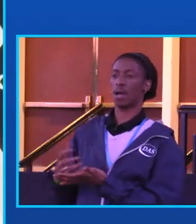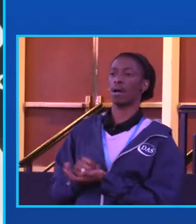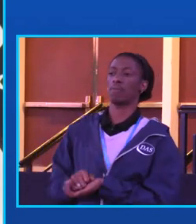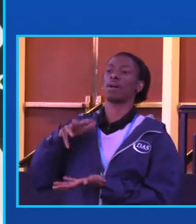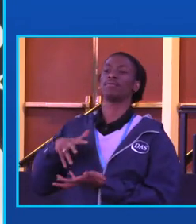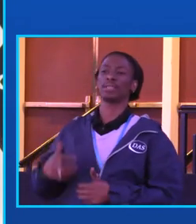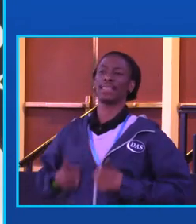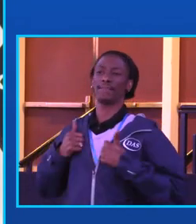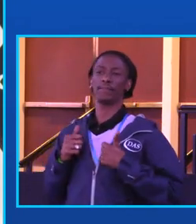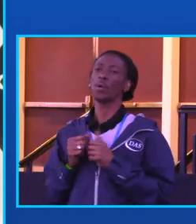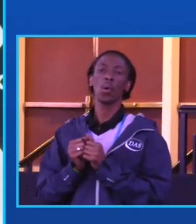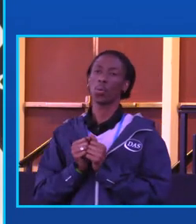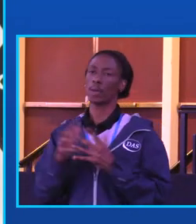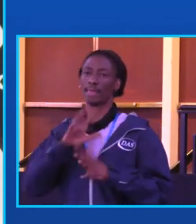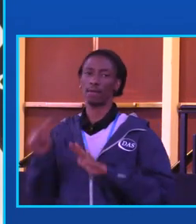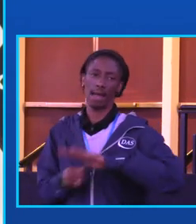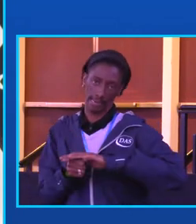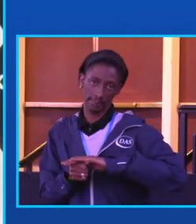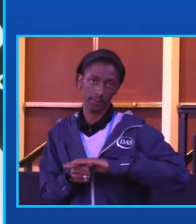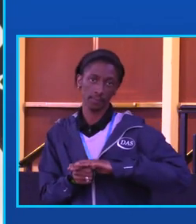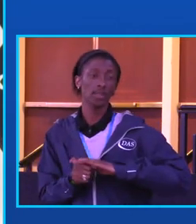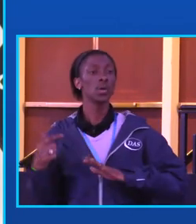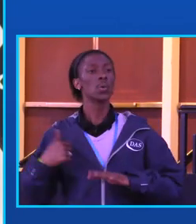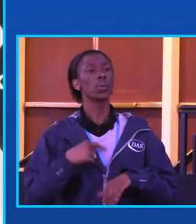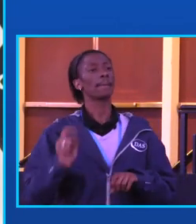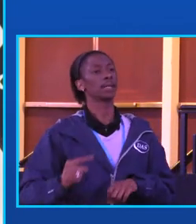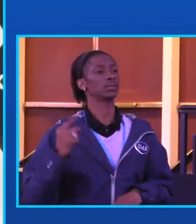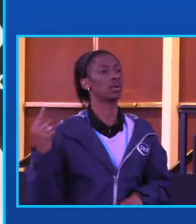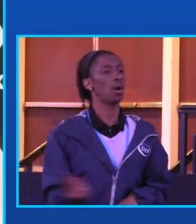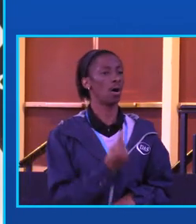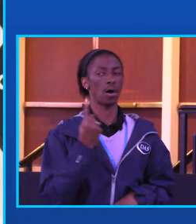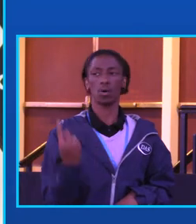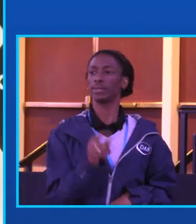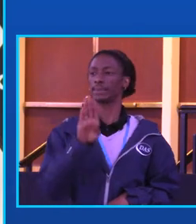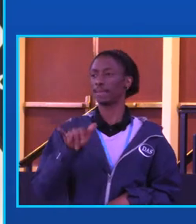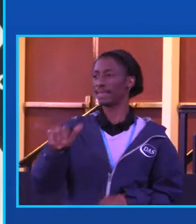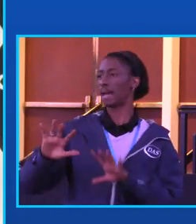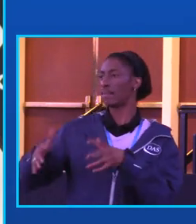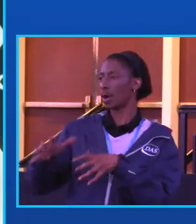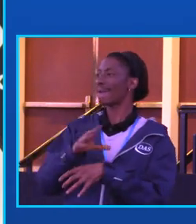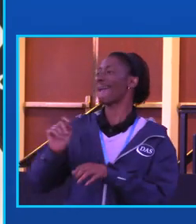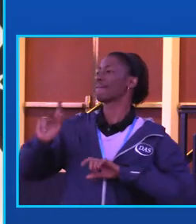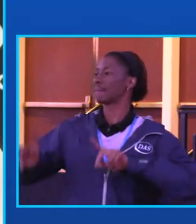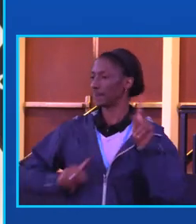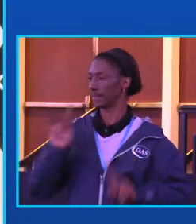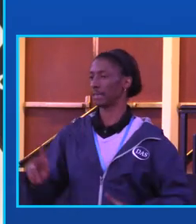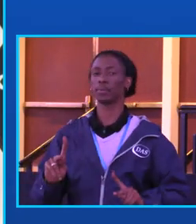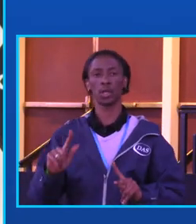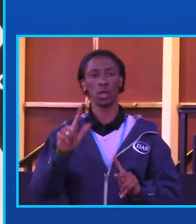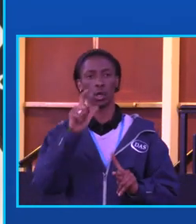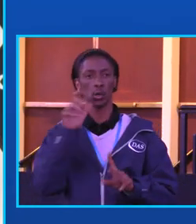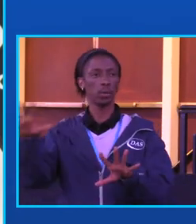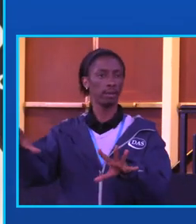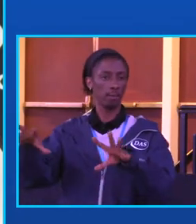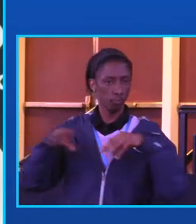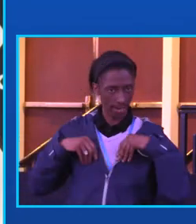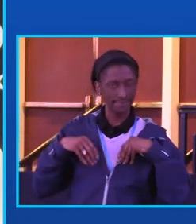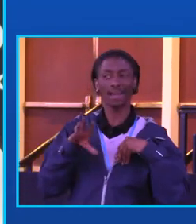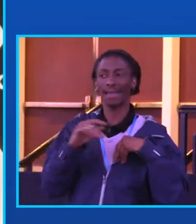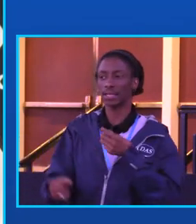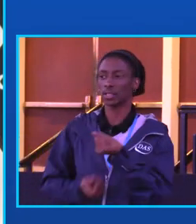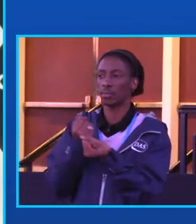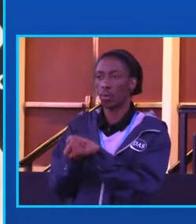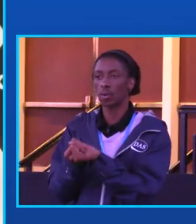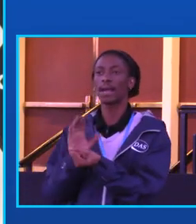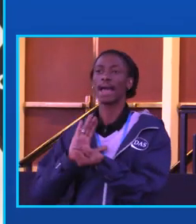of the shadows. We must always be the party and the people who embrace and support